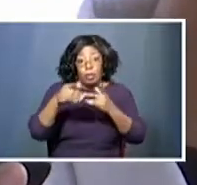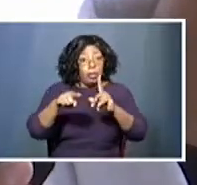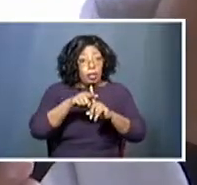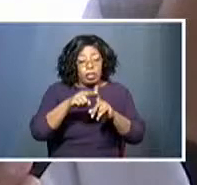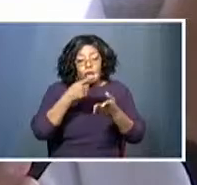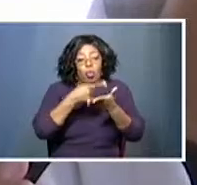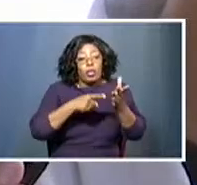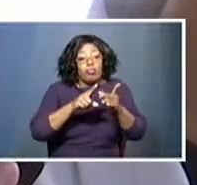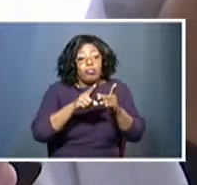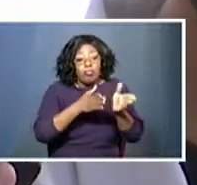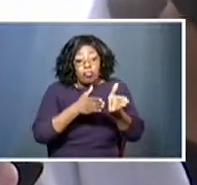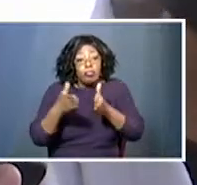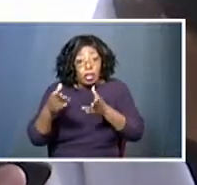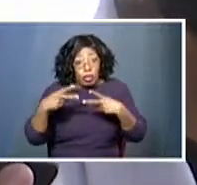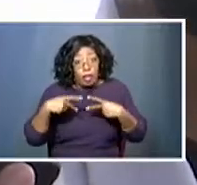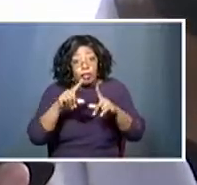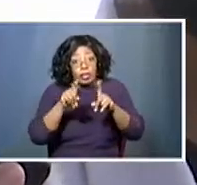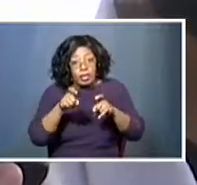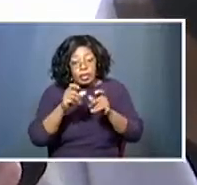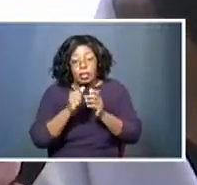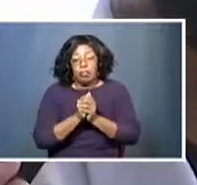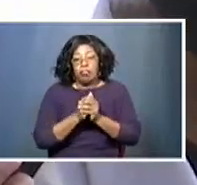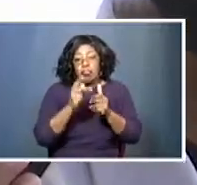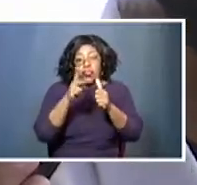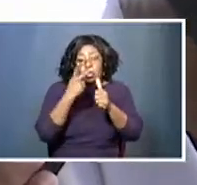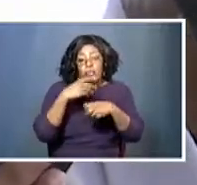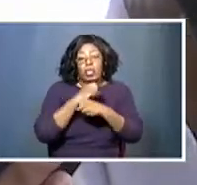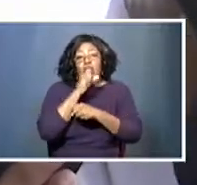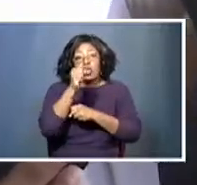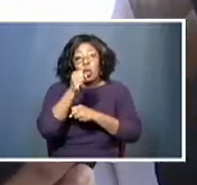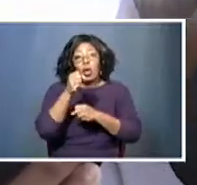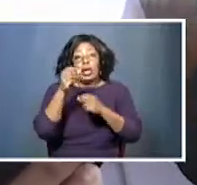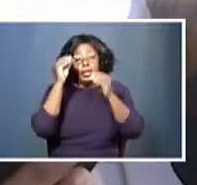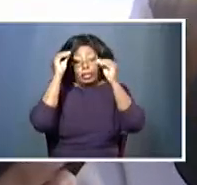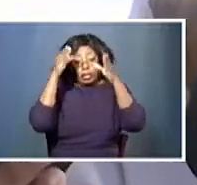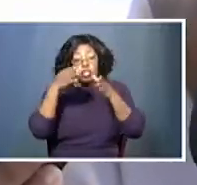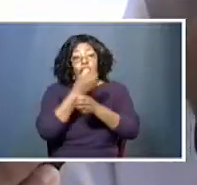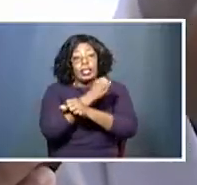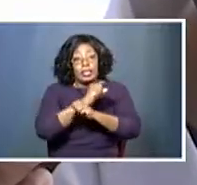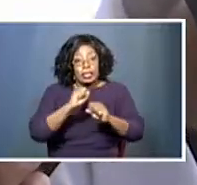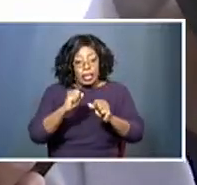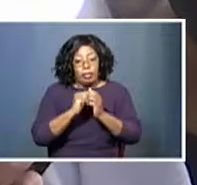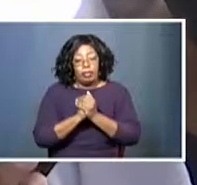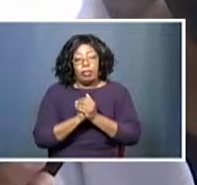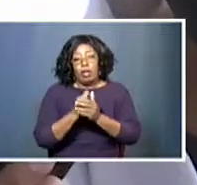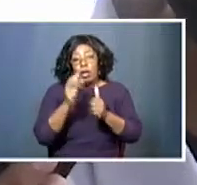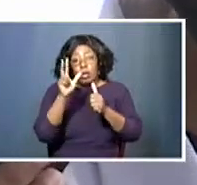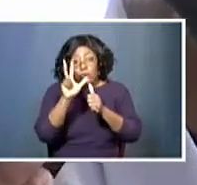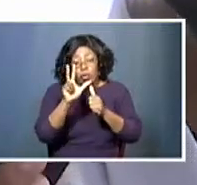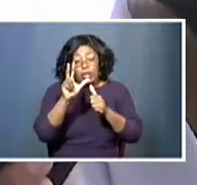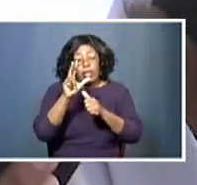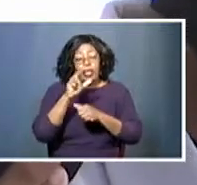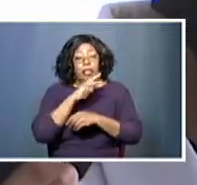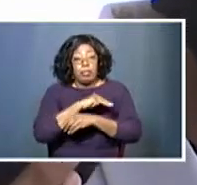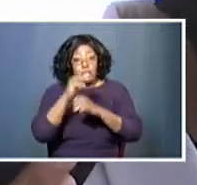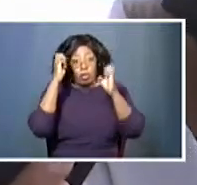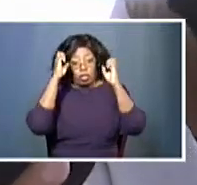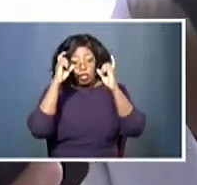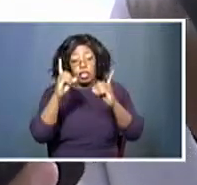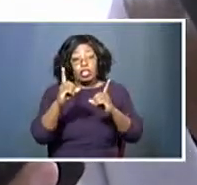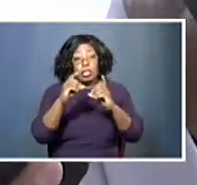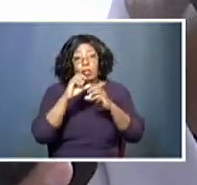strategy for testing. 2, we needed to make sure that our teachers are safe. 3, the Ministry of Education made sure that the schools are